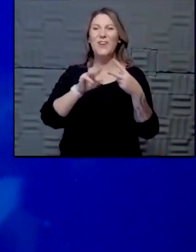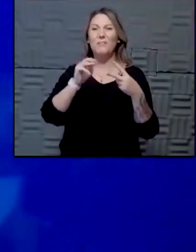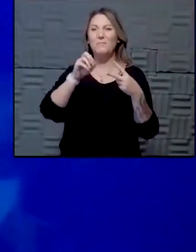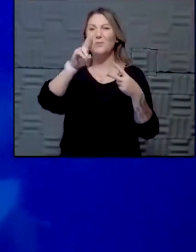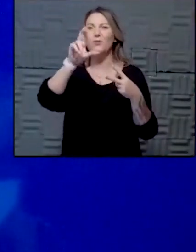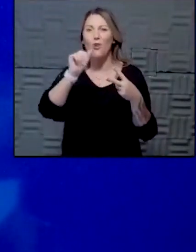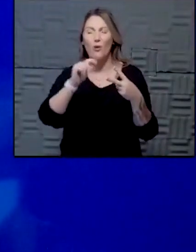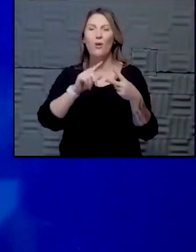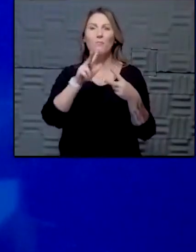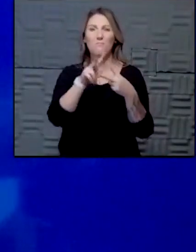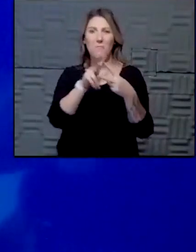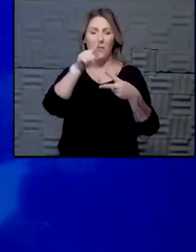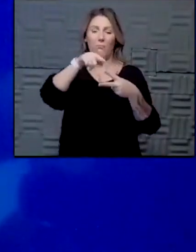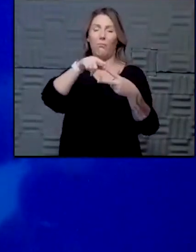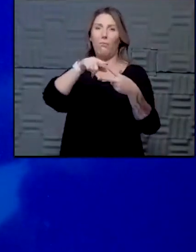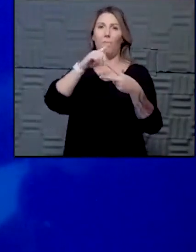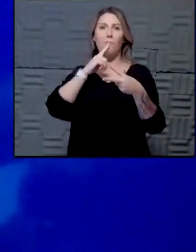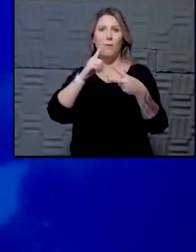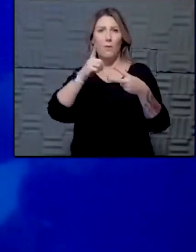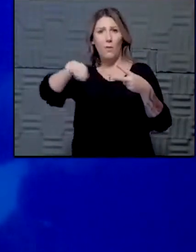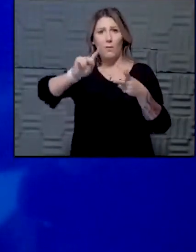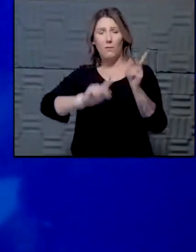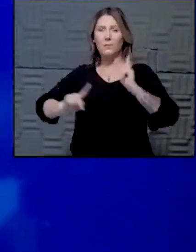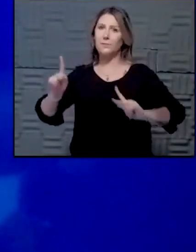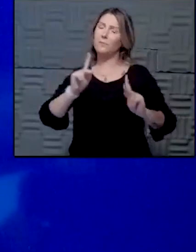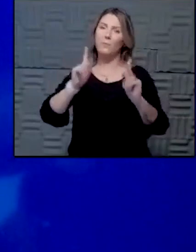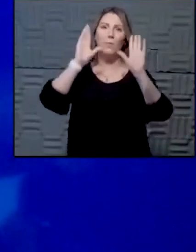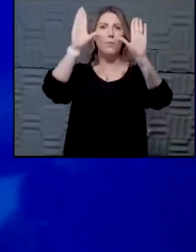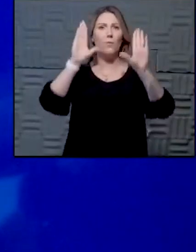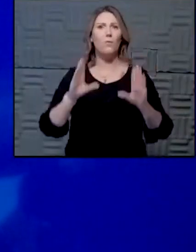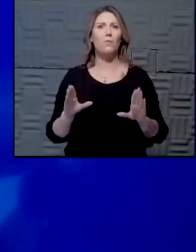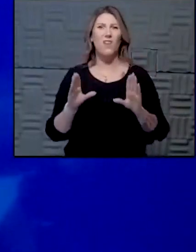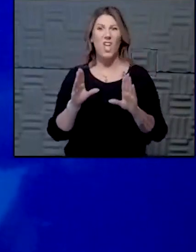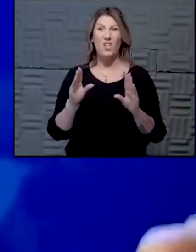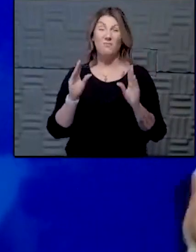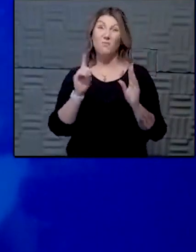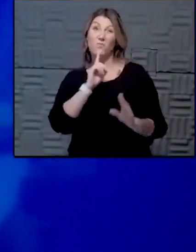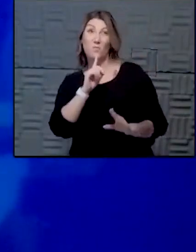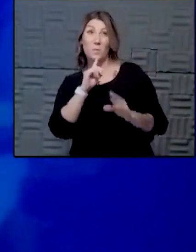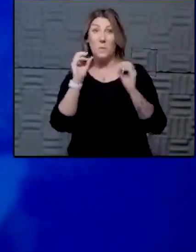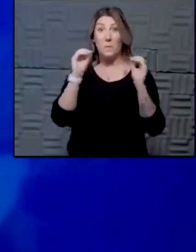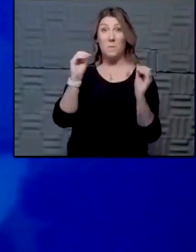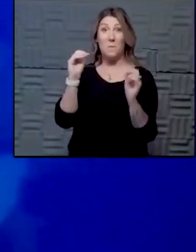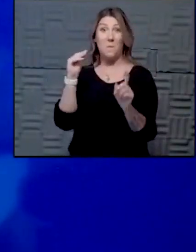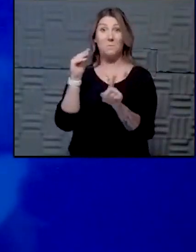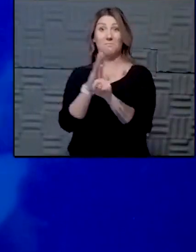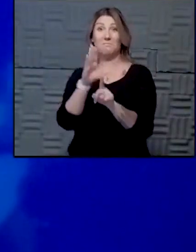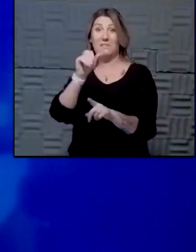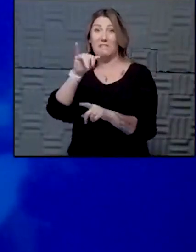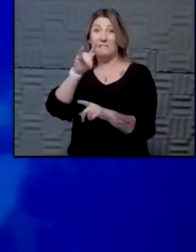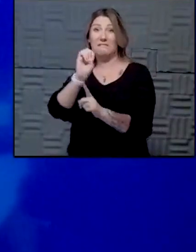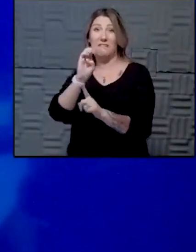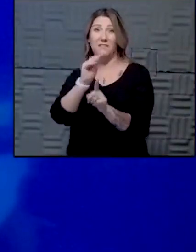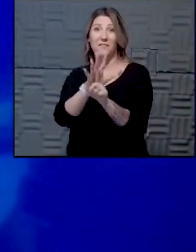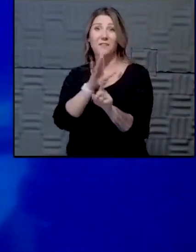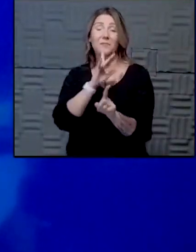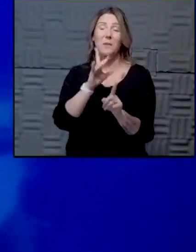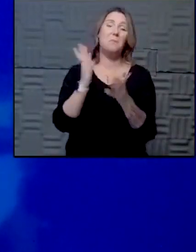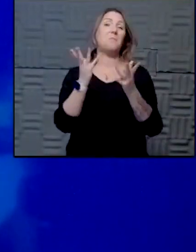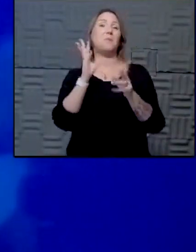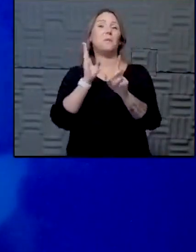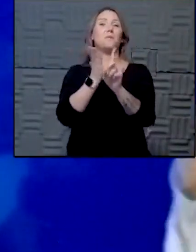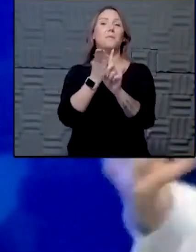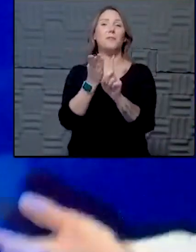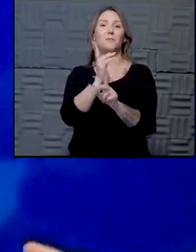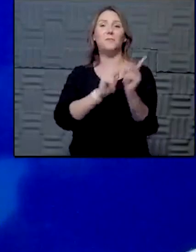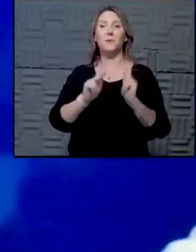Pfizer. And man, those folks have done great, and without a lot of side effects. That gives me a lot of optimism that maybe we can convince people in the